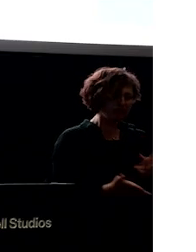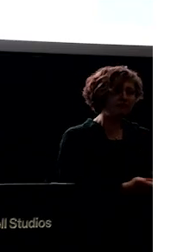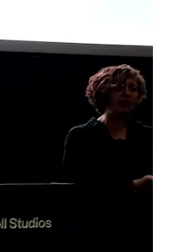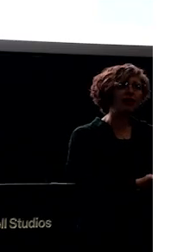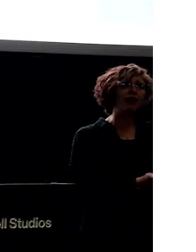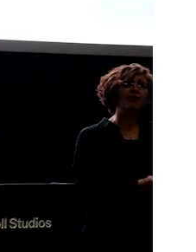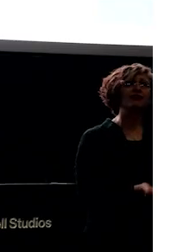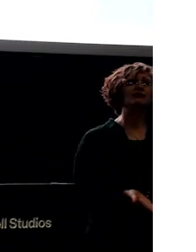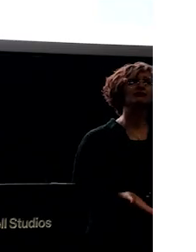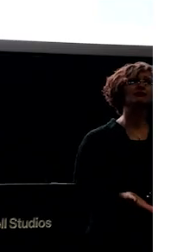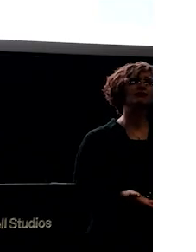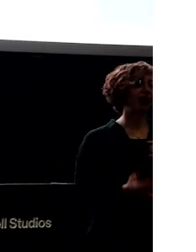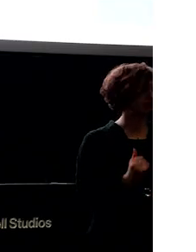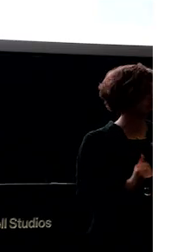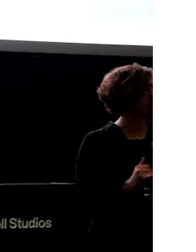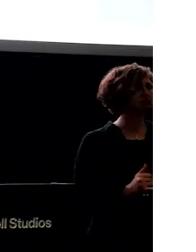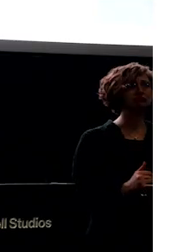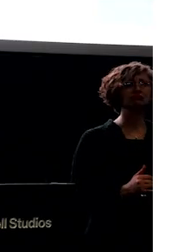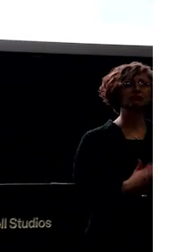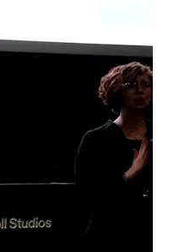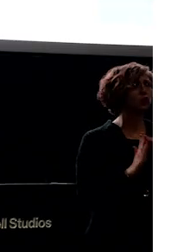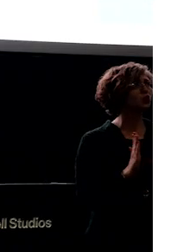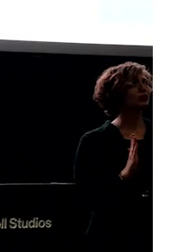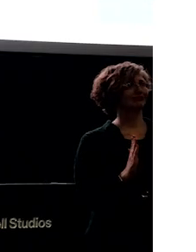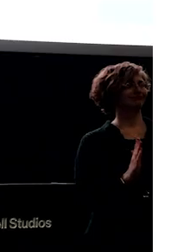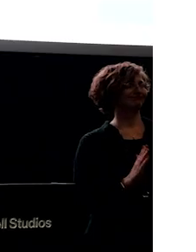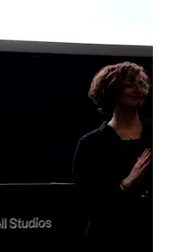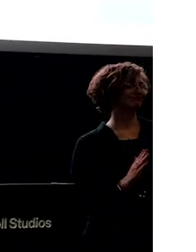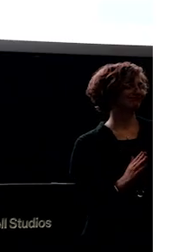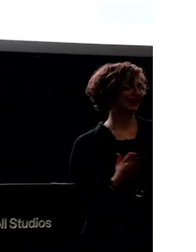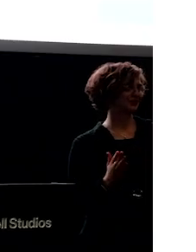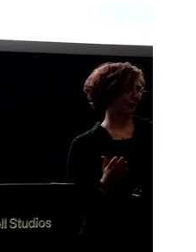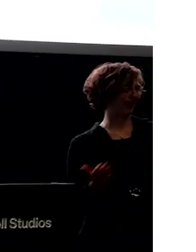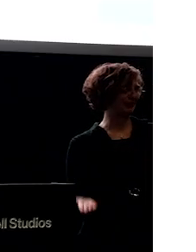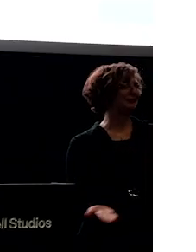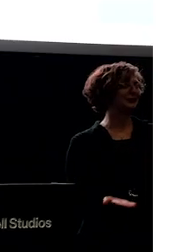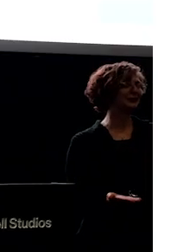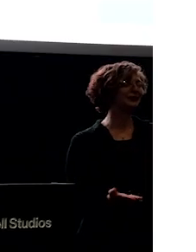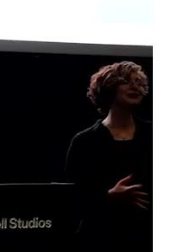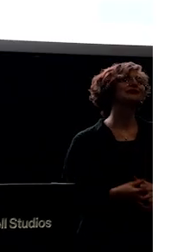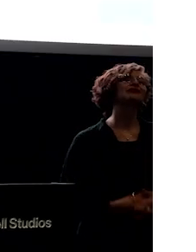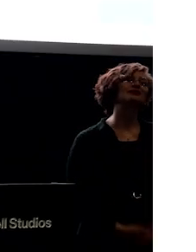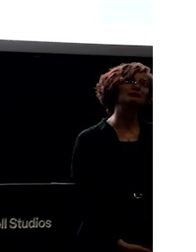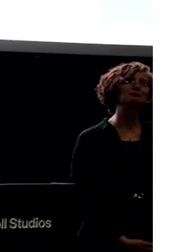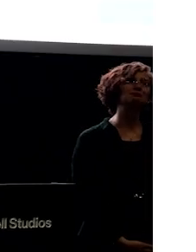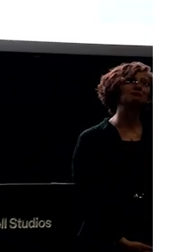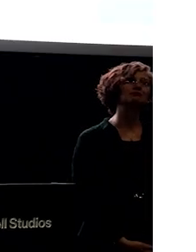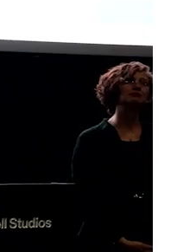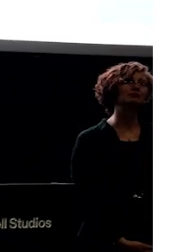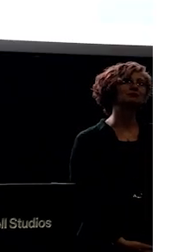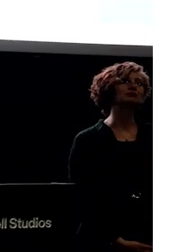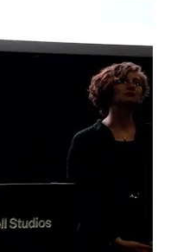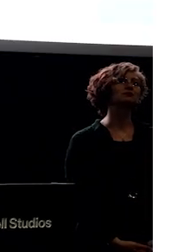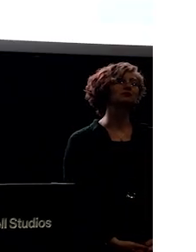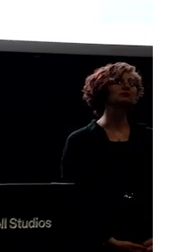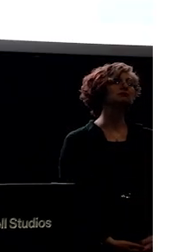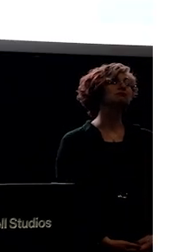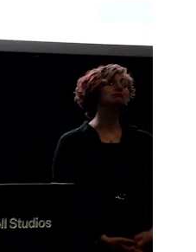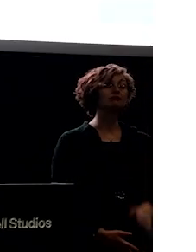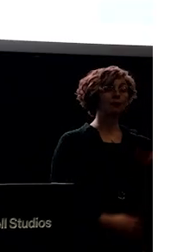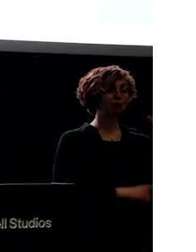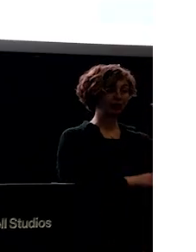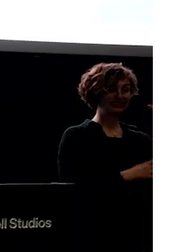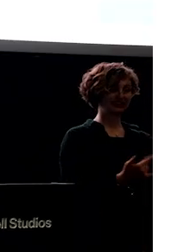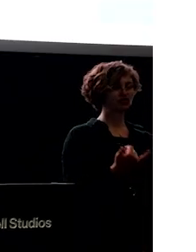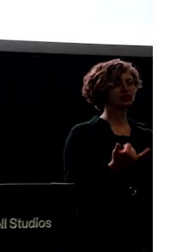student once. And so that's what I'm here to talk about. What I'm sharing with you today is a reflection